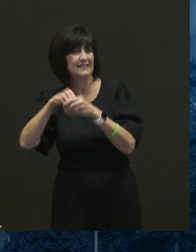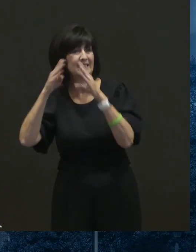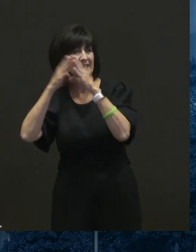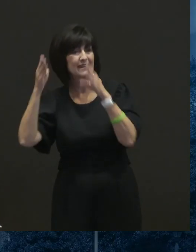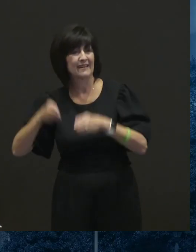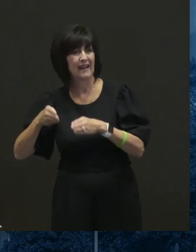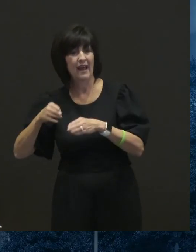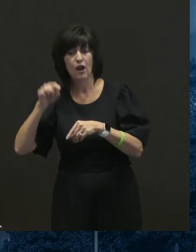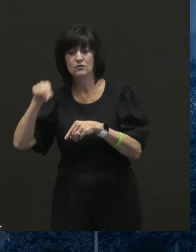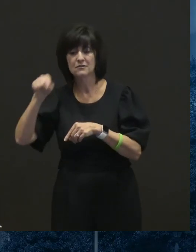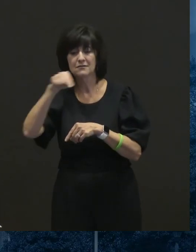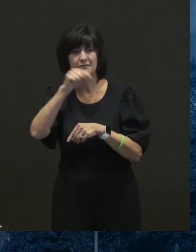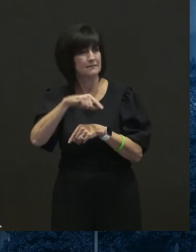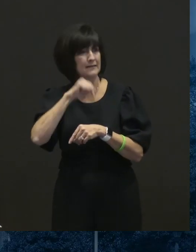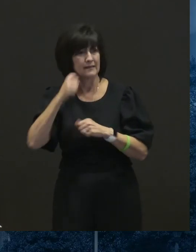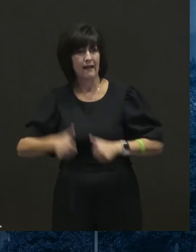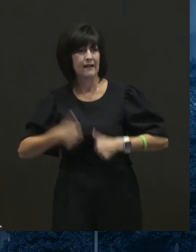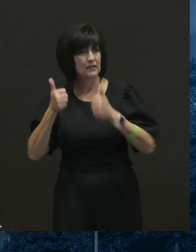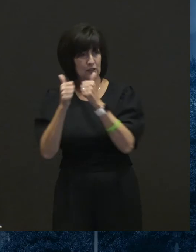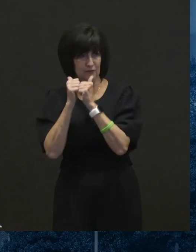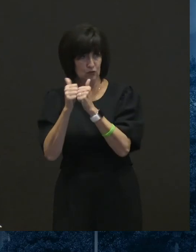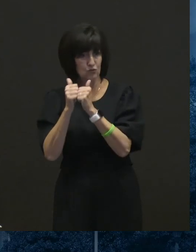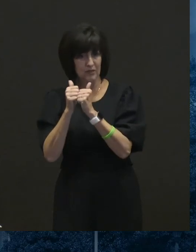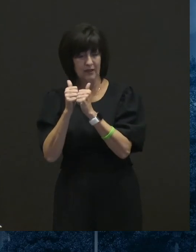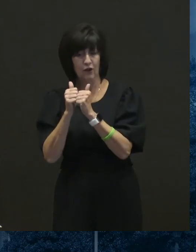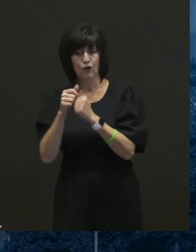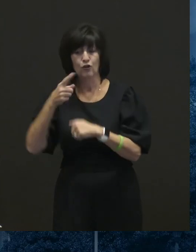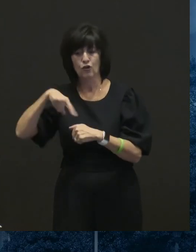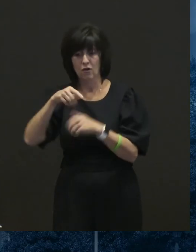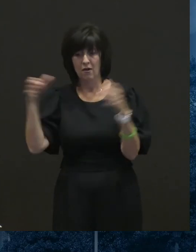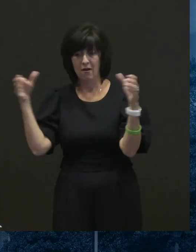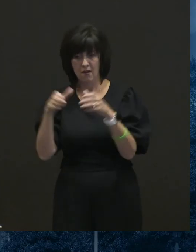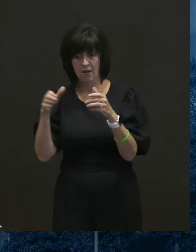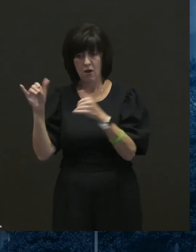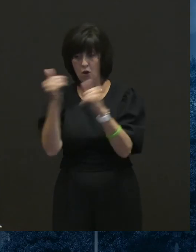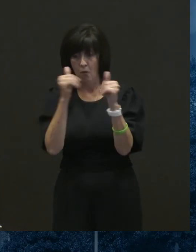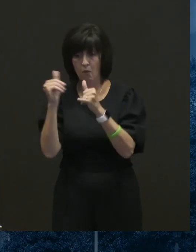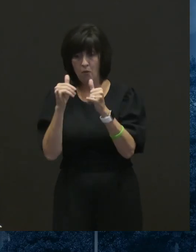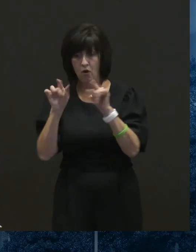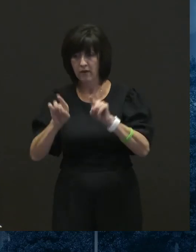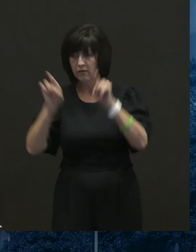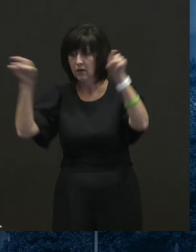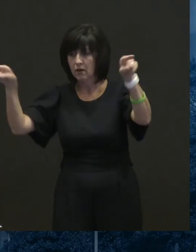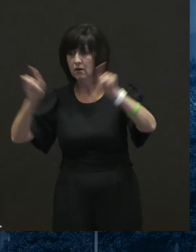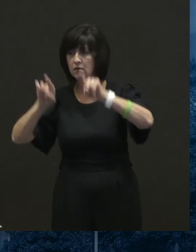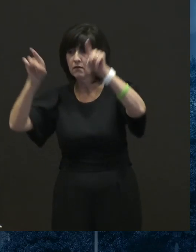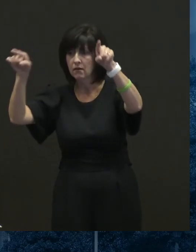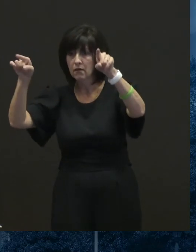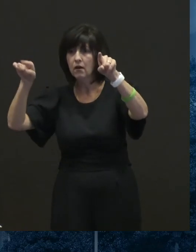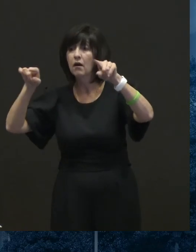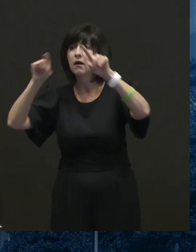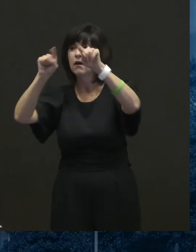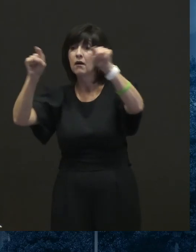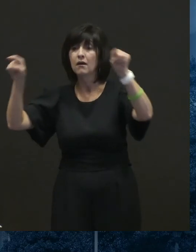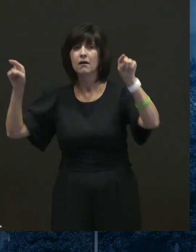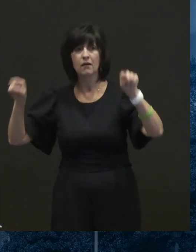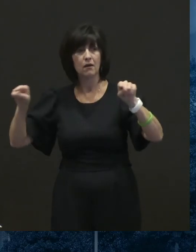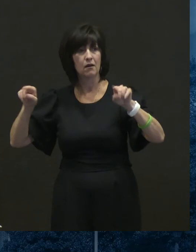structured environment, it's also your normal interactions. In fact, it's mostly your normal interactions. So that's when people